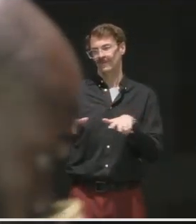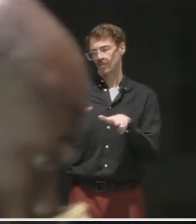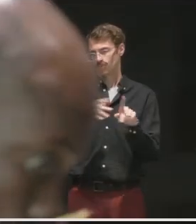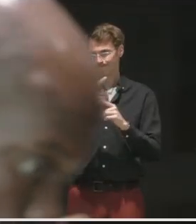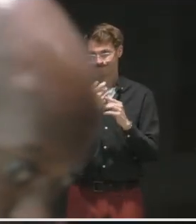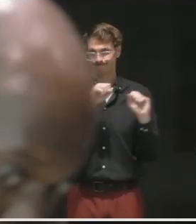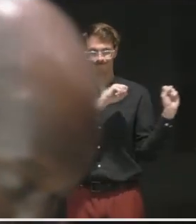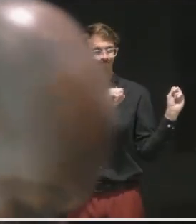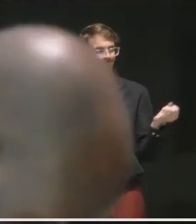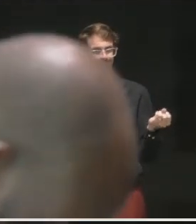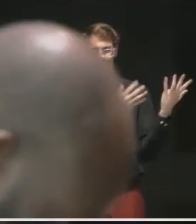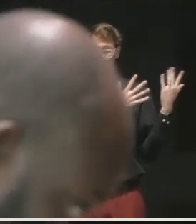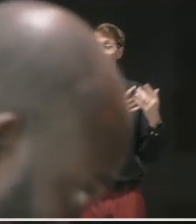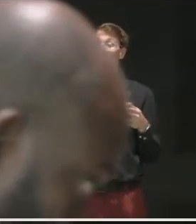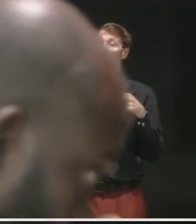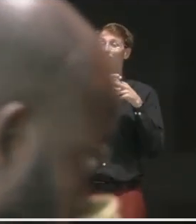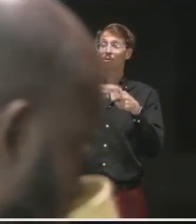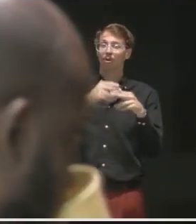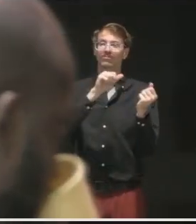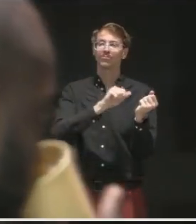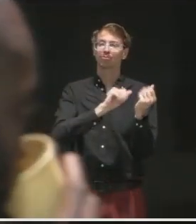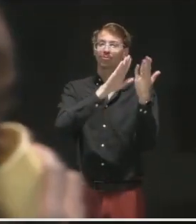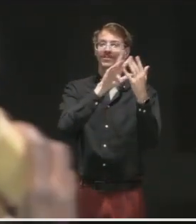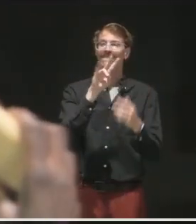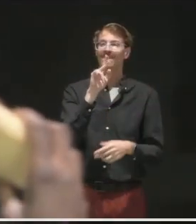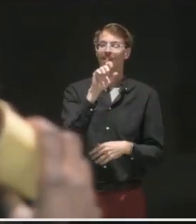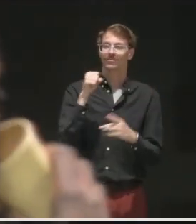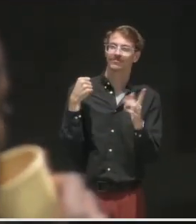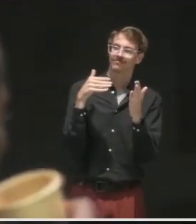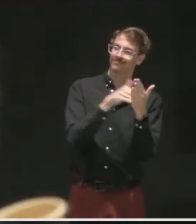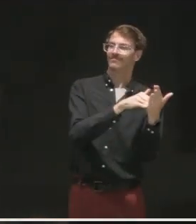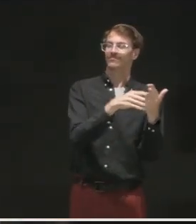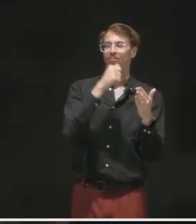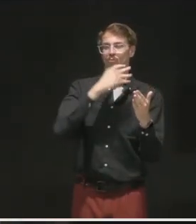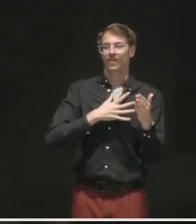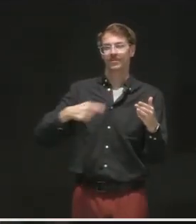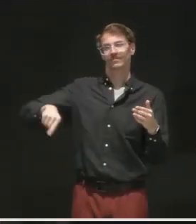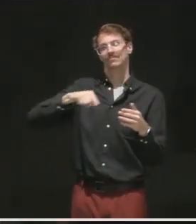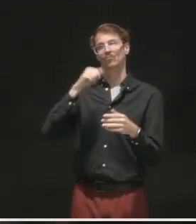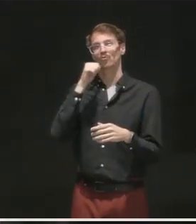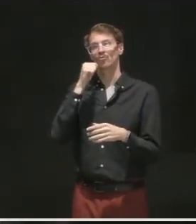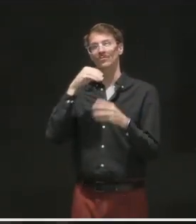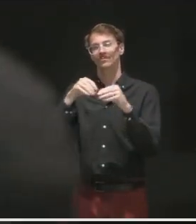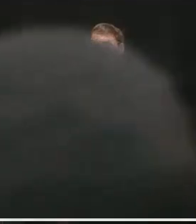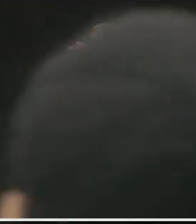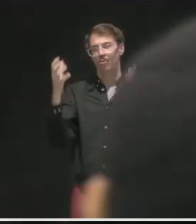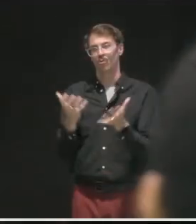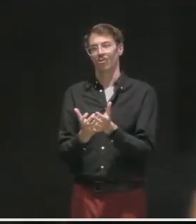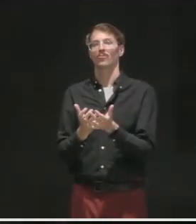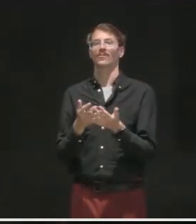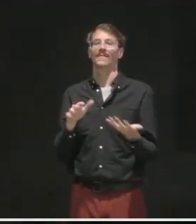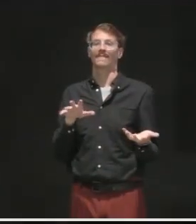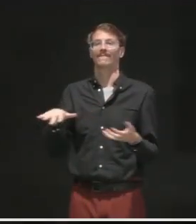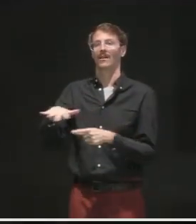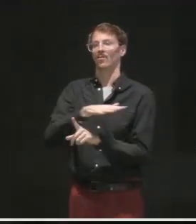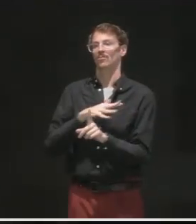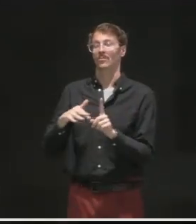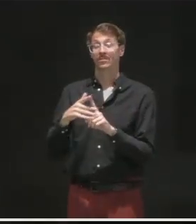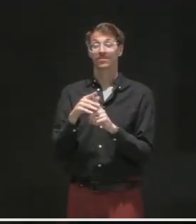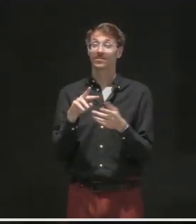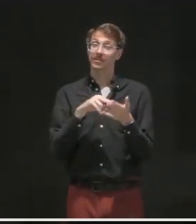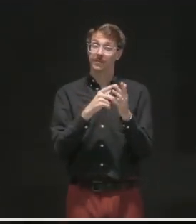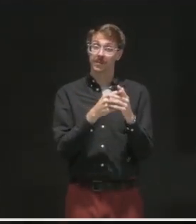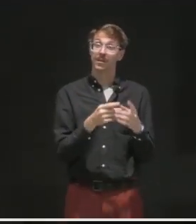called Addressing Violence Against Women and Girls in Global Development, and it links to how the importance of responding before